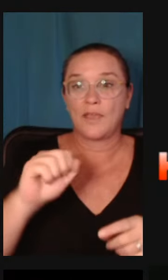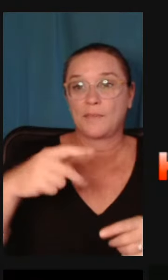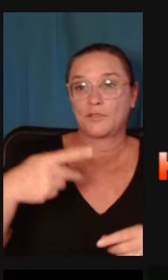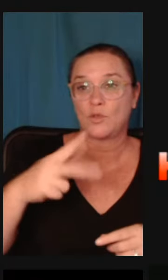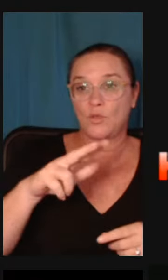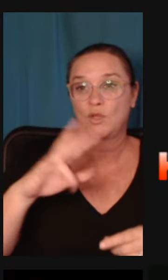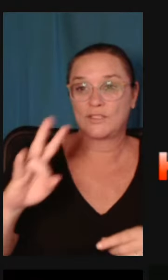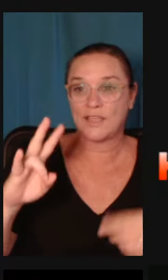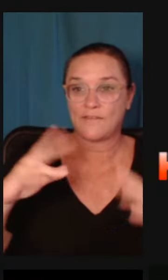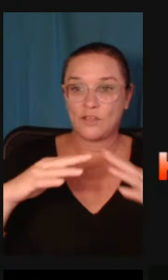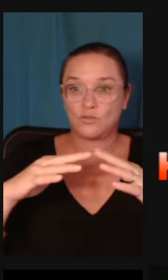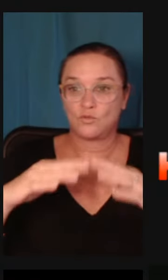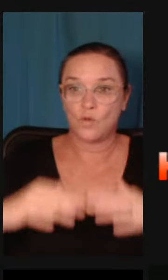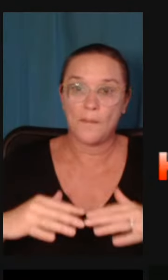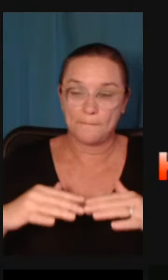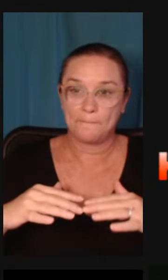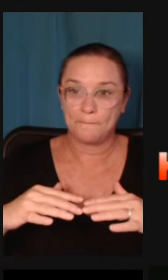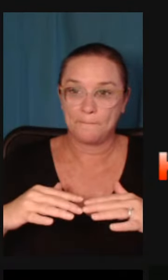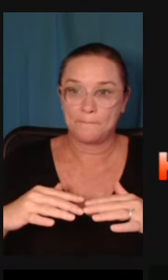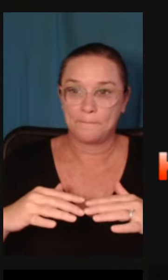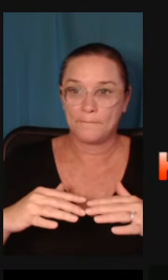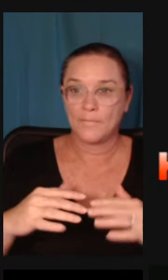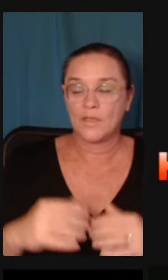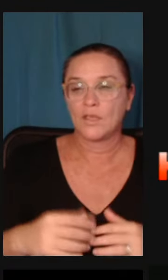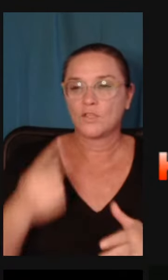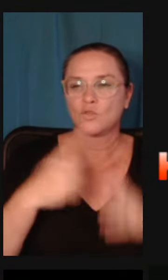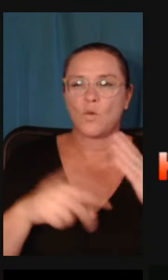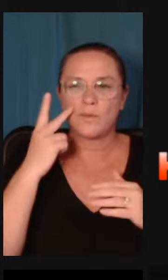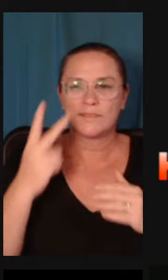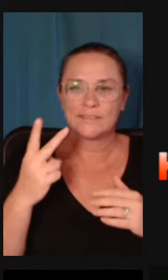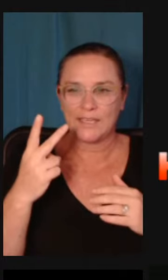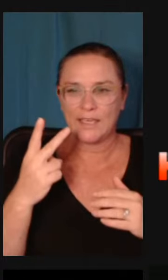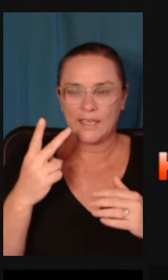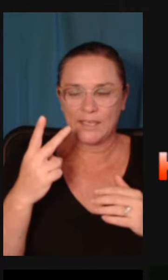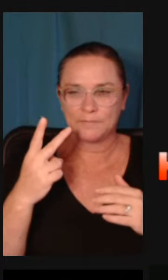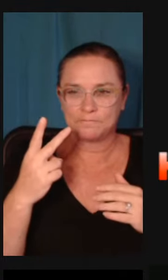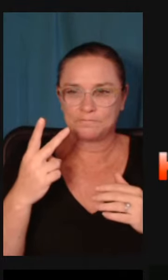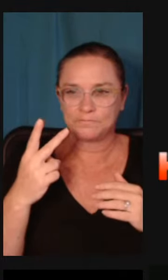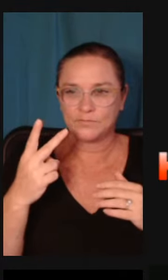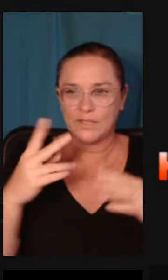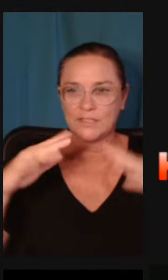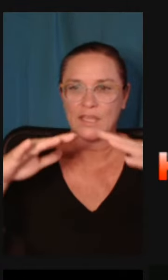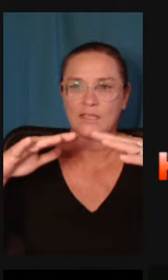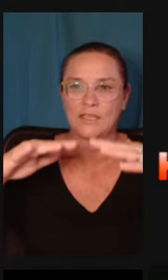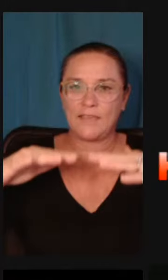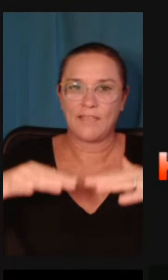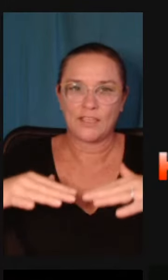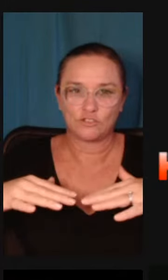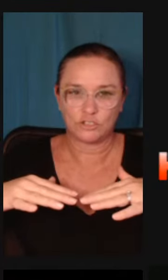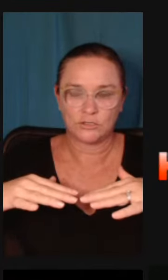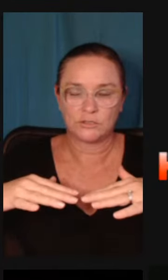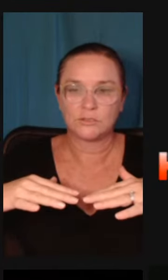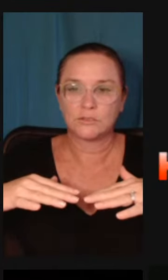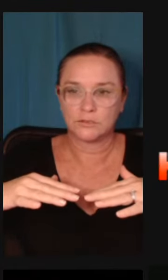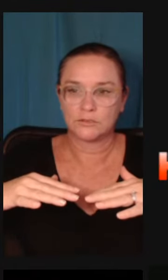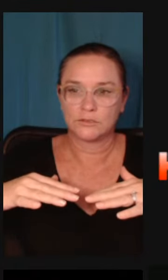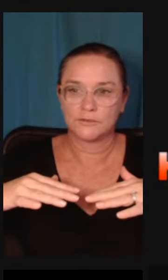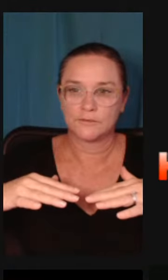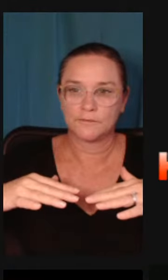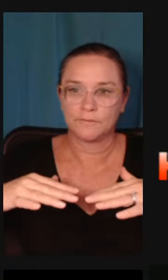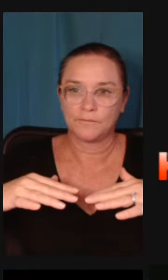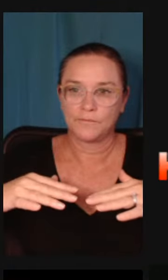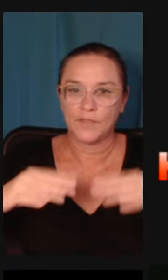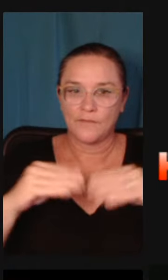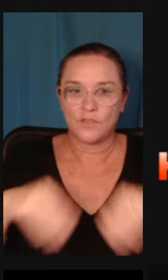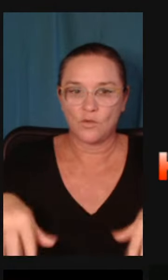mostly what we're seeing, the net change here is a deflationary signal of the ground